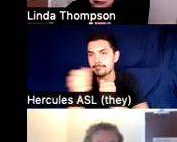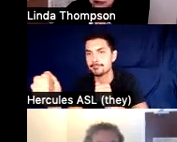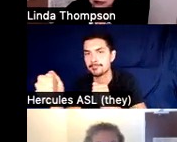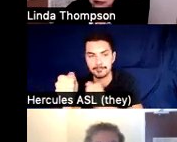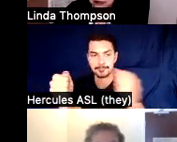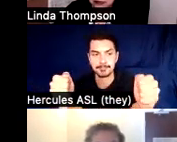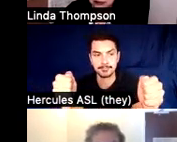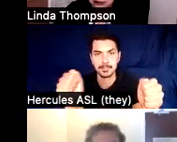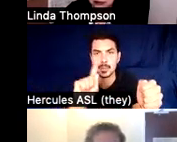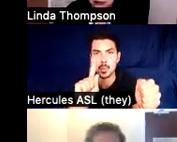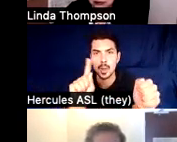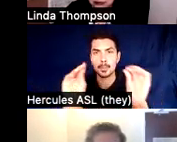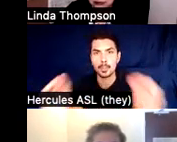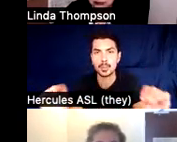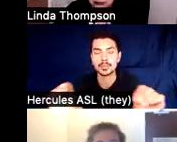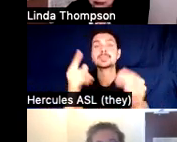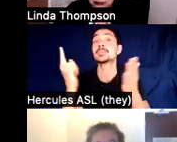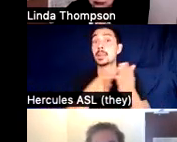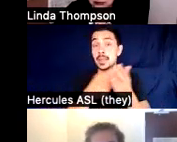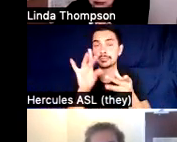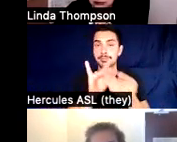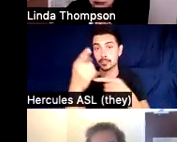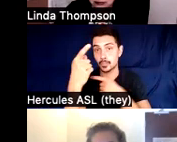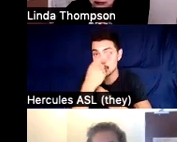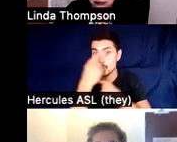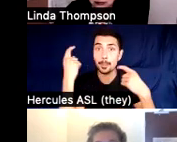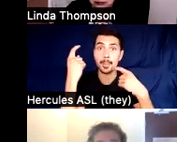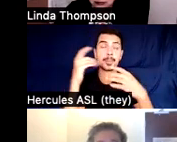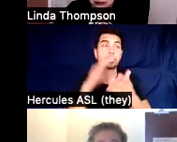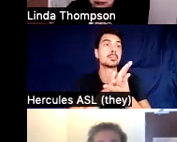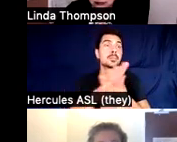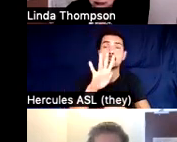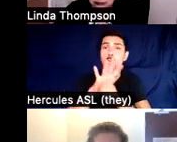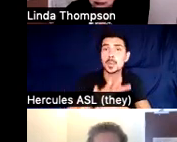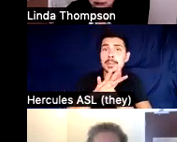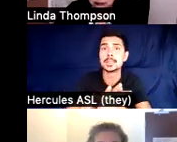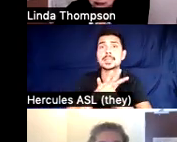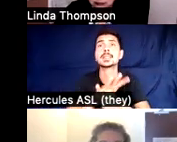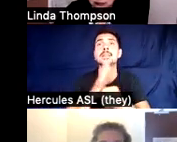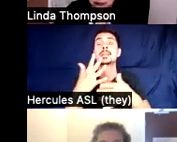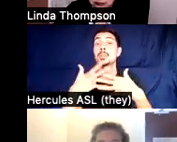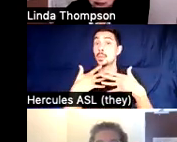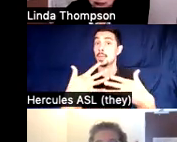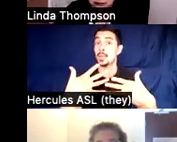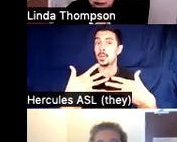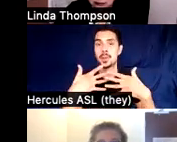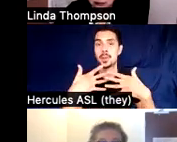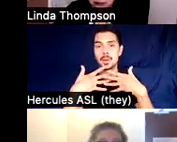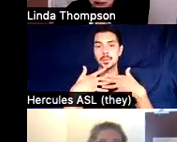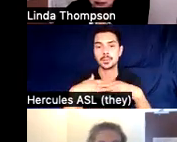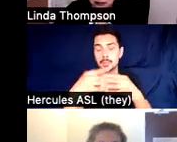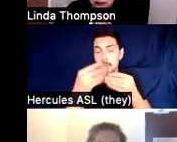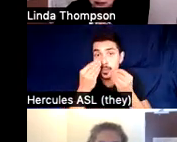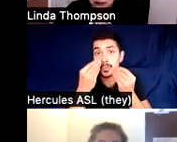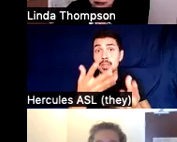But sometimes when it comes to trauma or stress or not breathing, that information is not